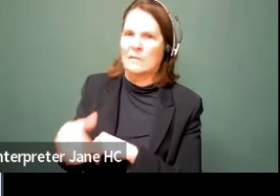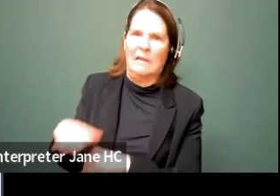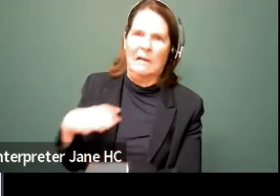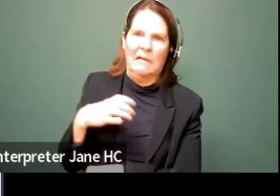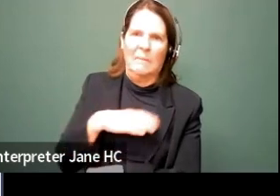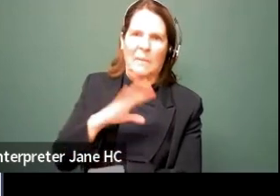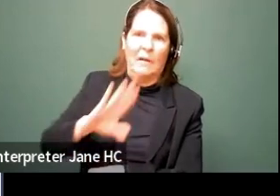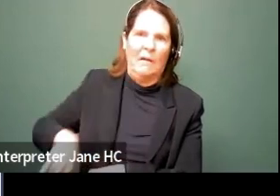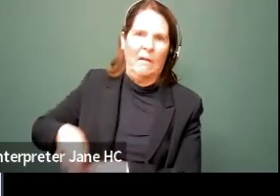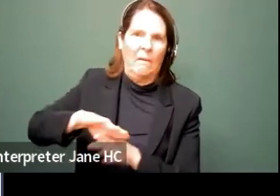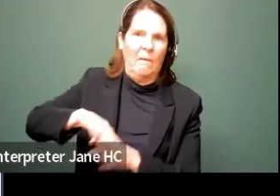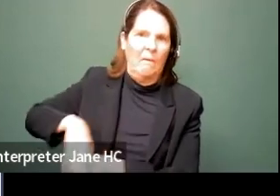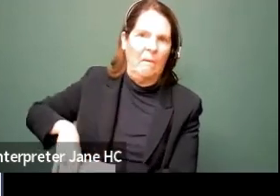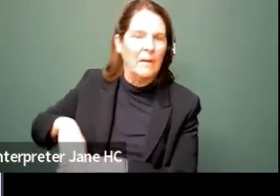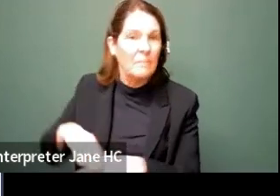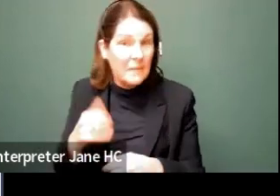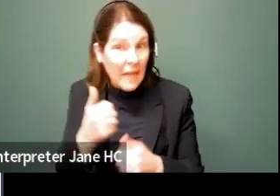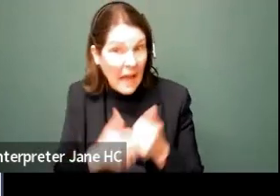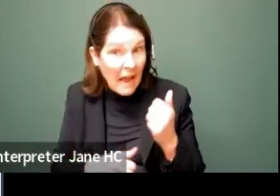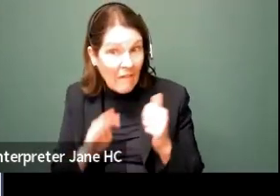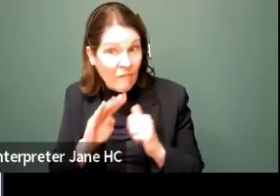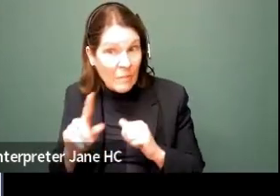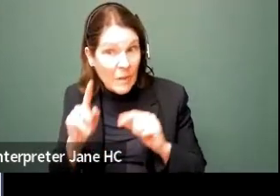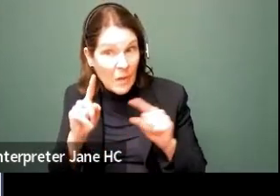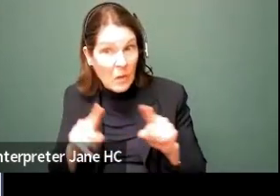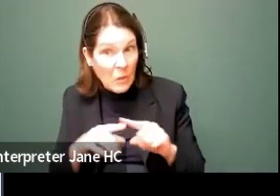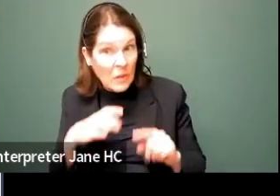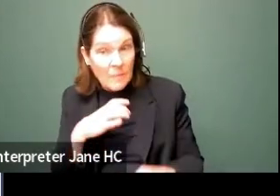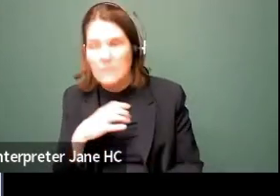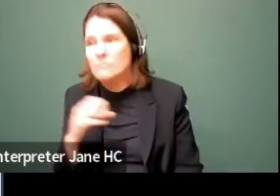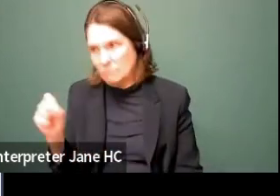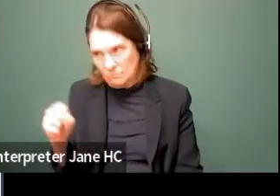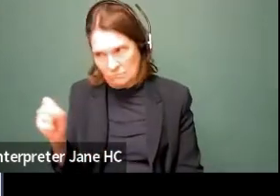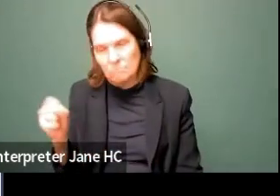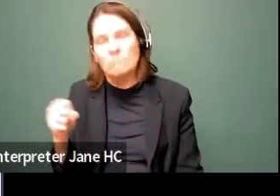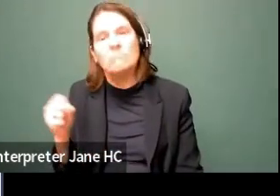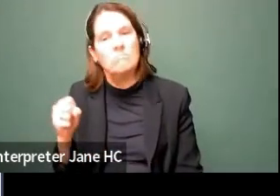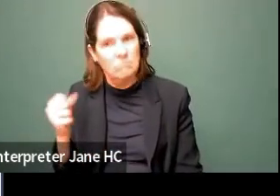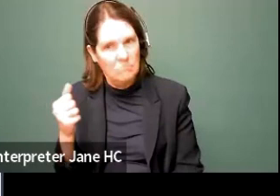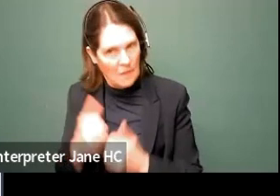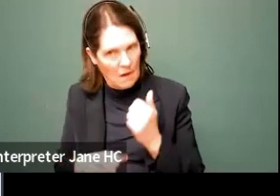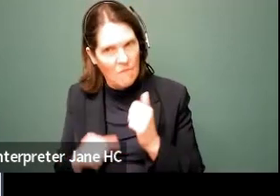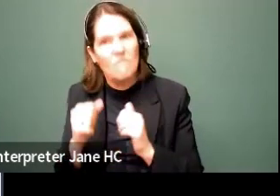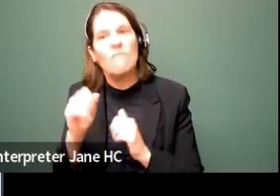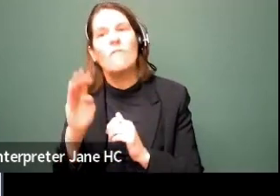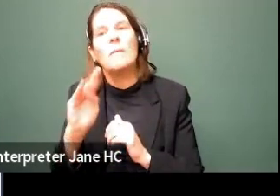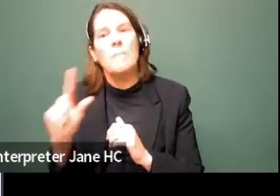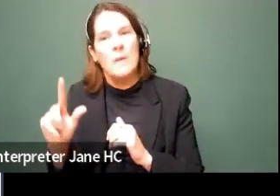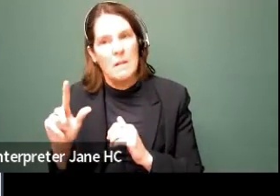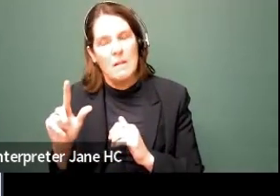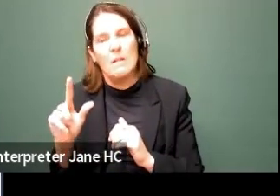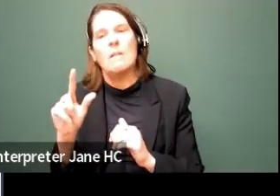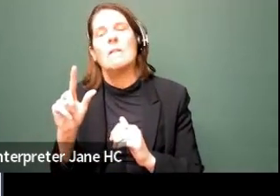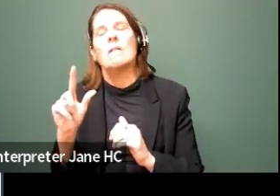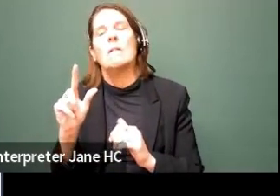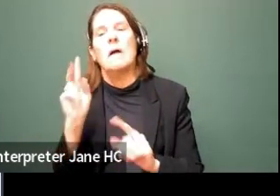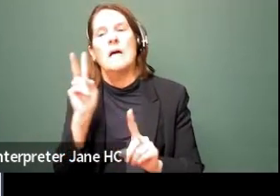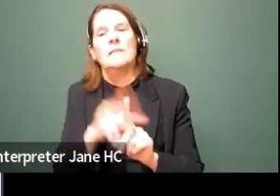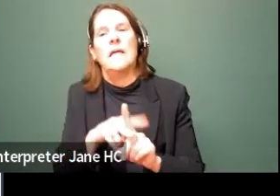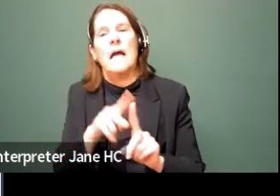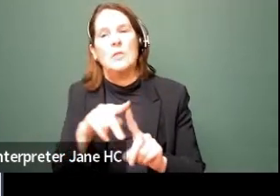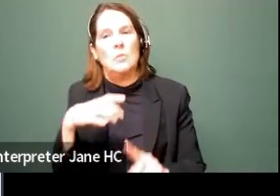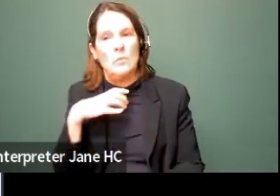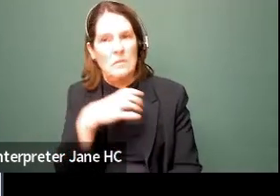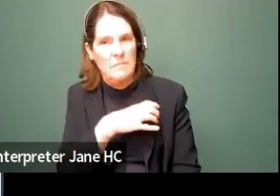But does every bill go to a committee? Every bill is assigned to a committee. Okay, Yeah. thank you.